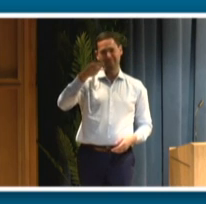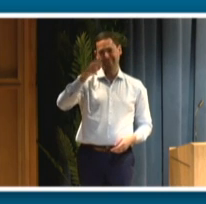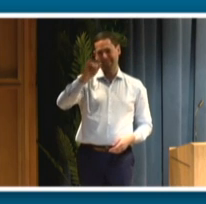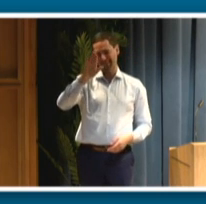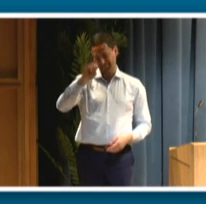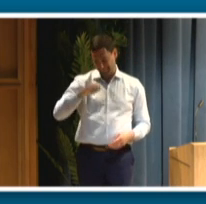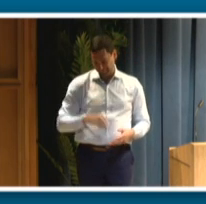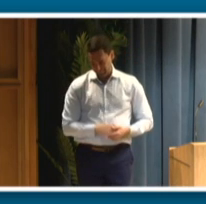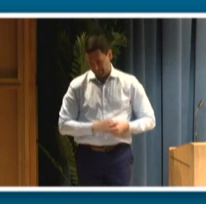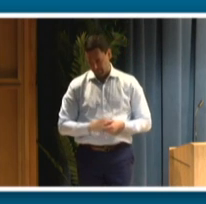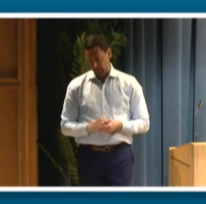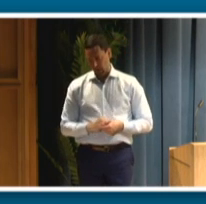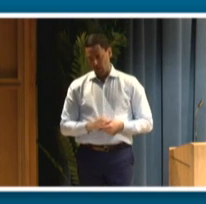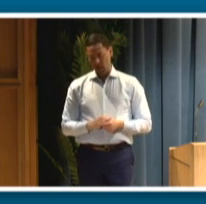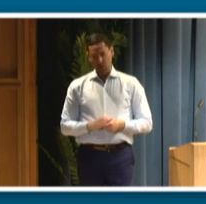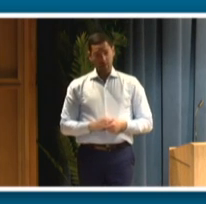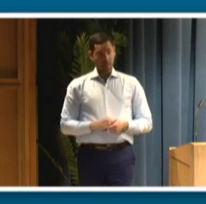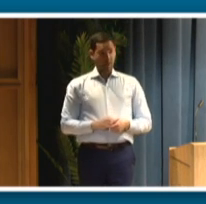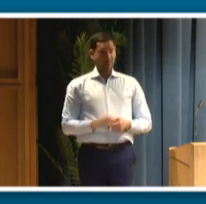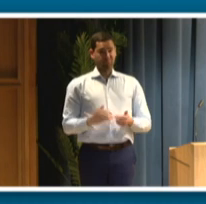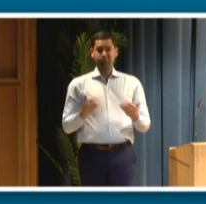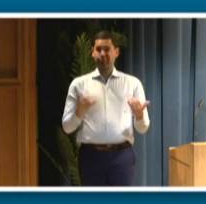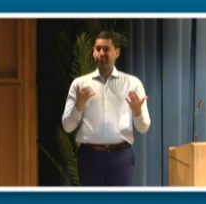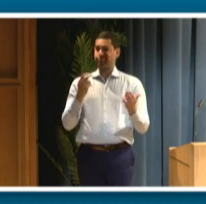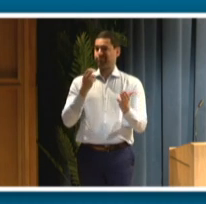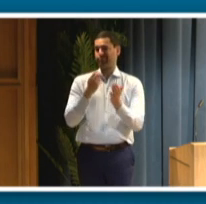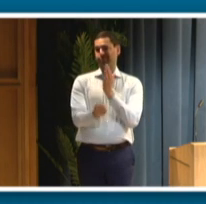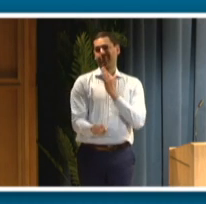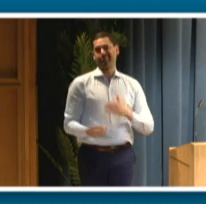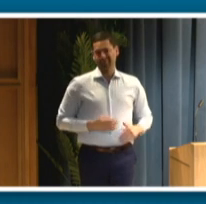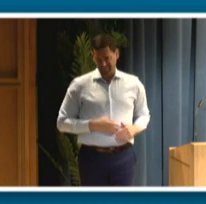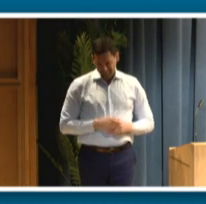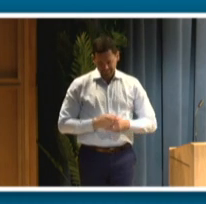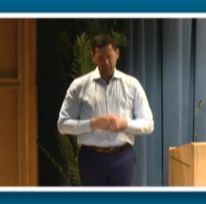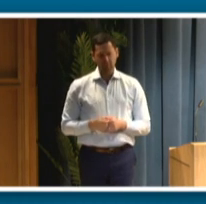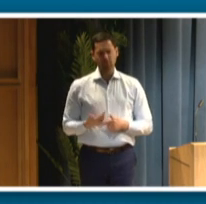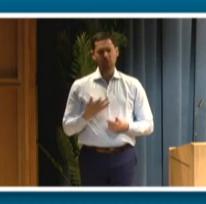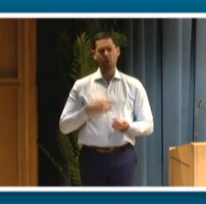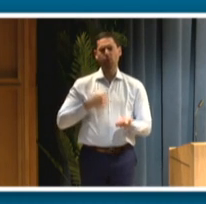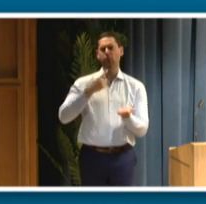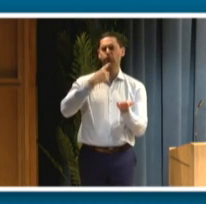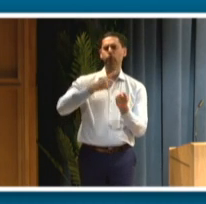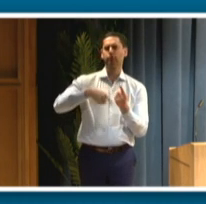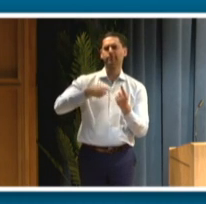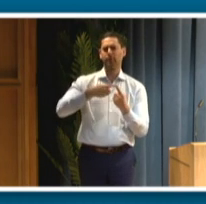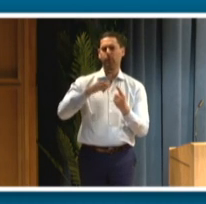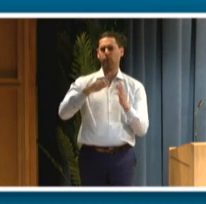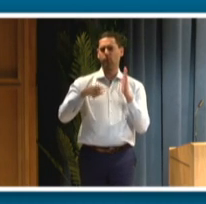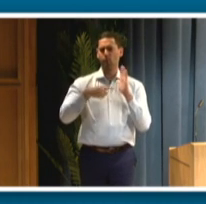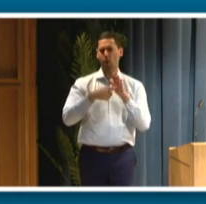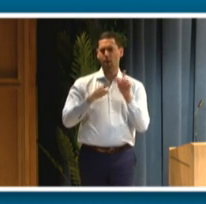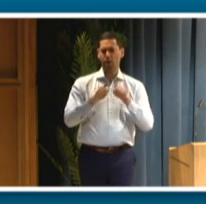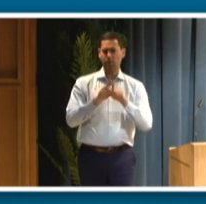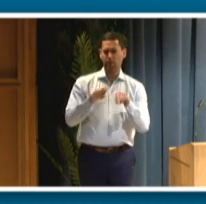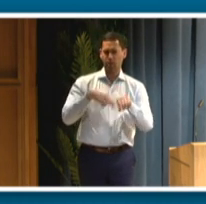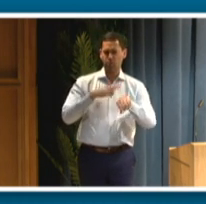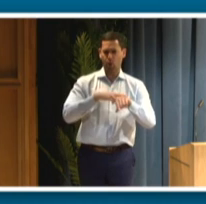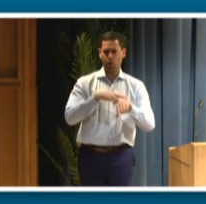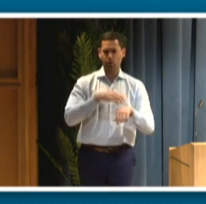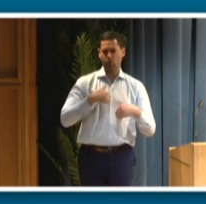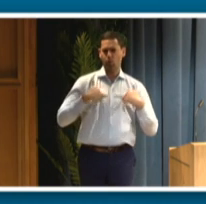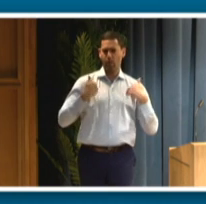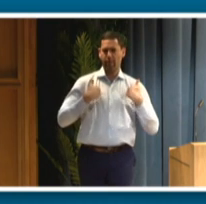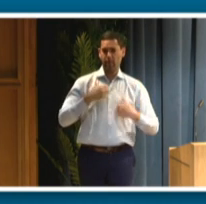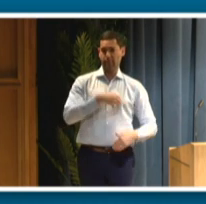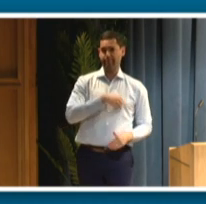jump into it. And you know, I'd love to start off with your role as National Youth Ambassador. Mm.